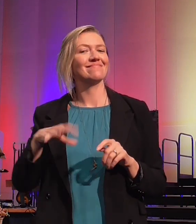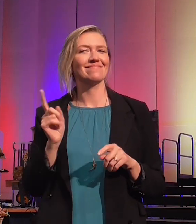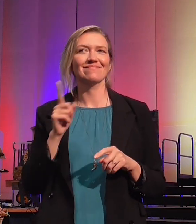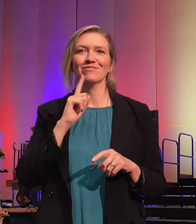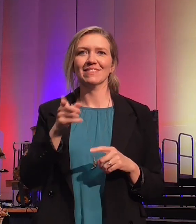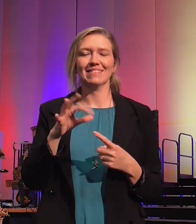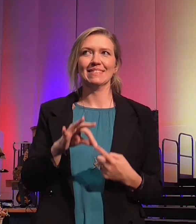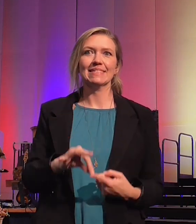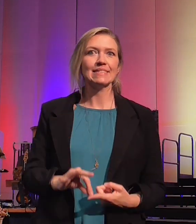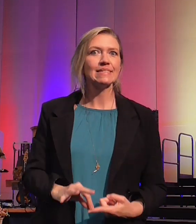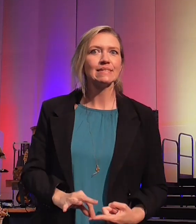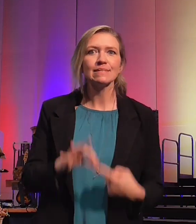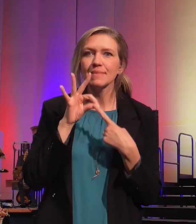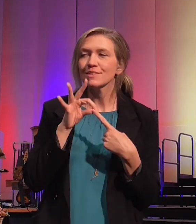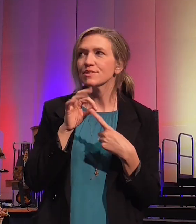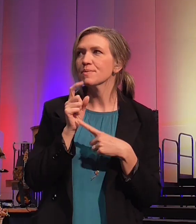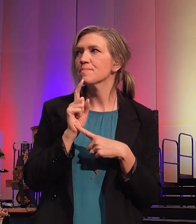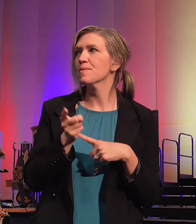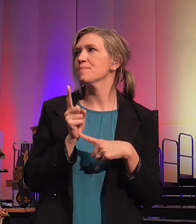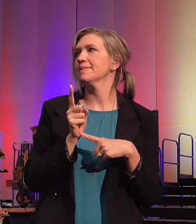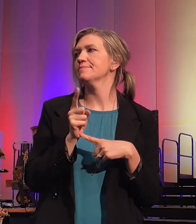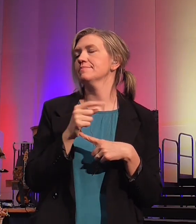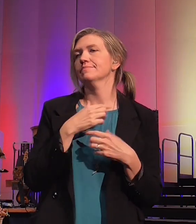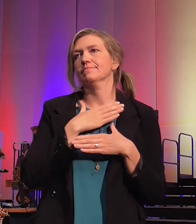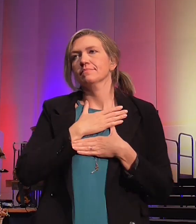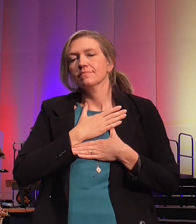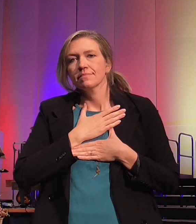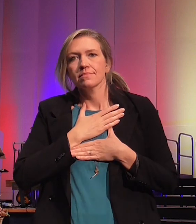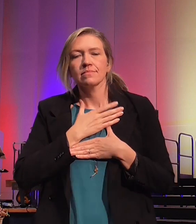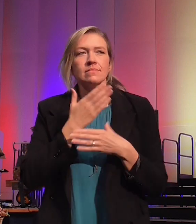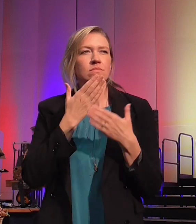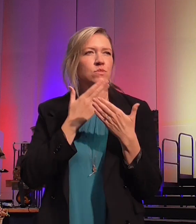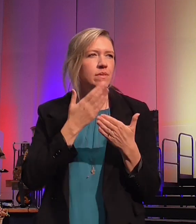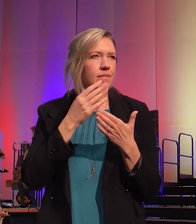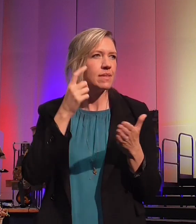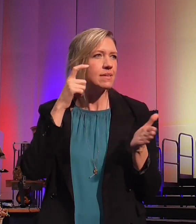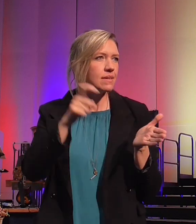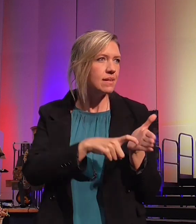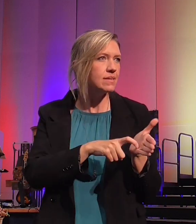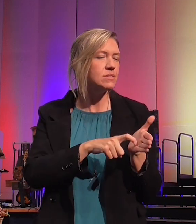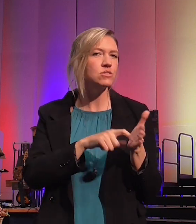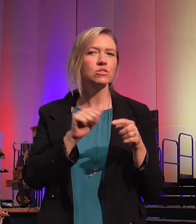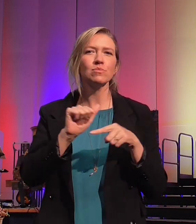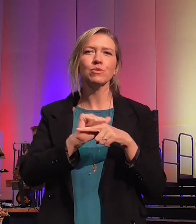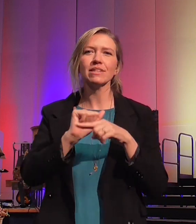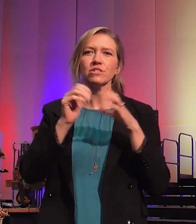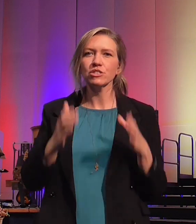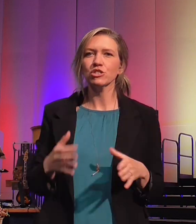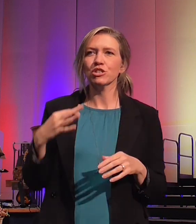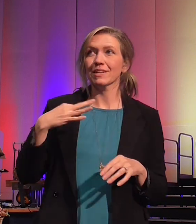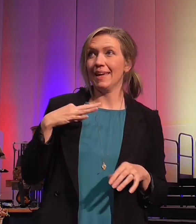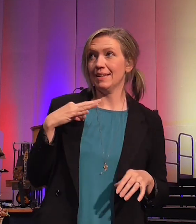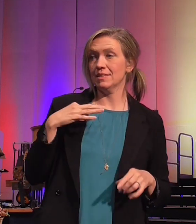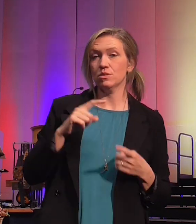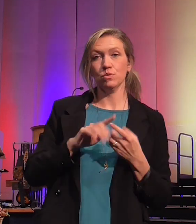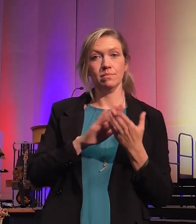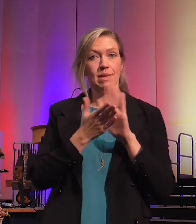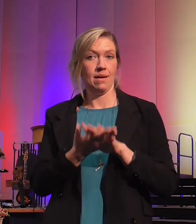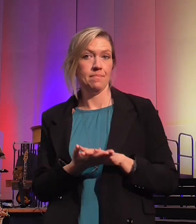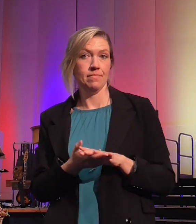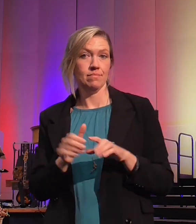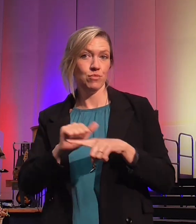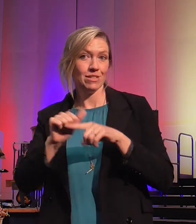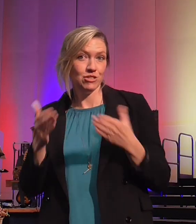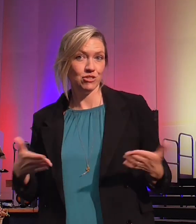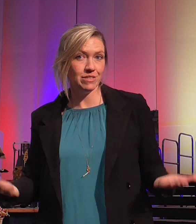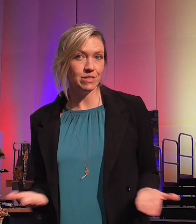It's a special moment here because I'm so grateful to acknowledge our practitioner candidates to become a practitioner